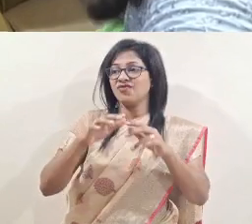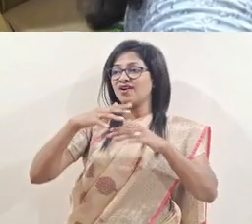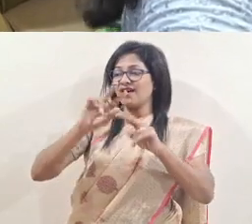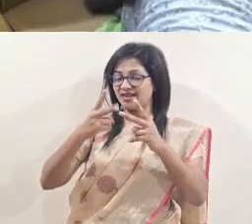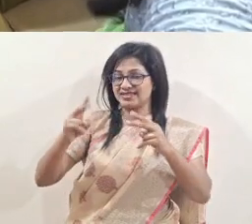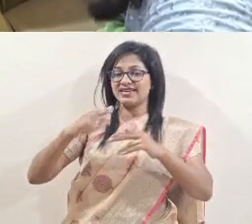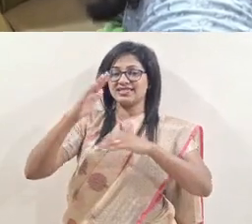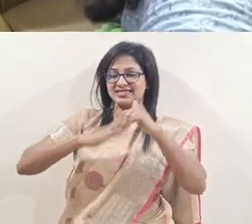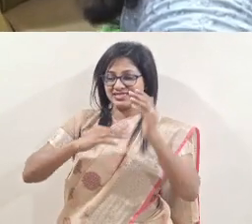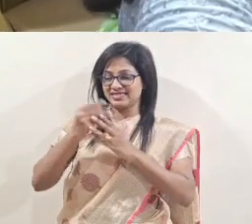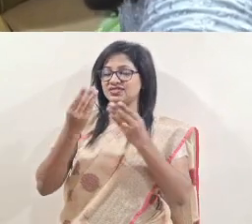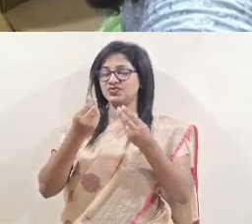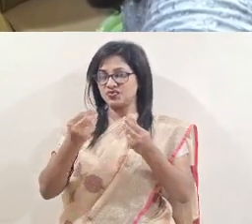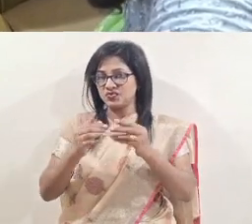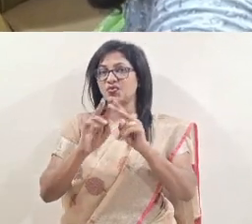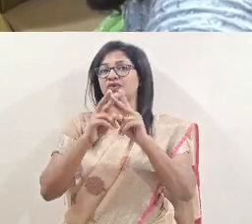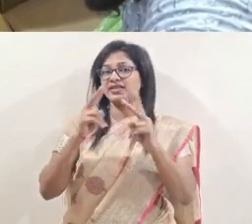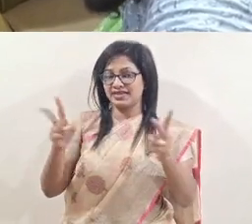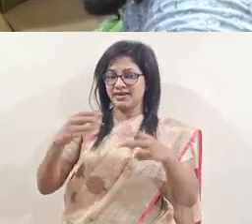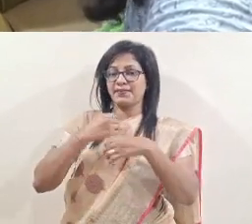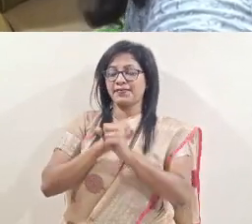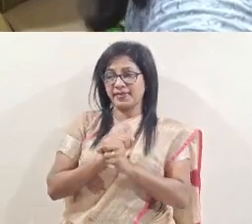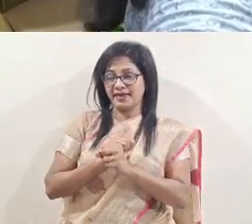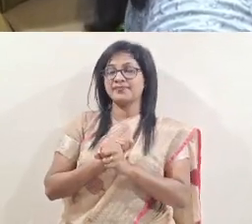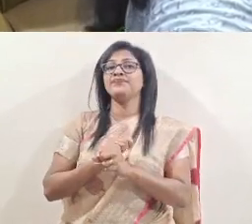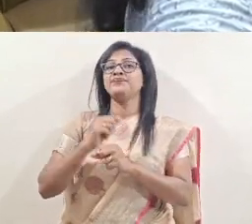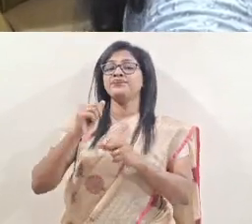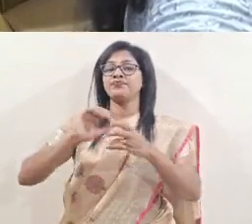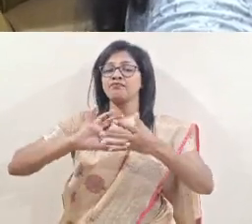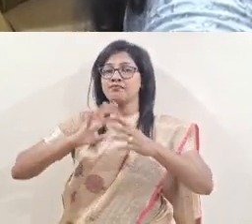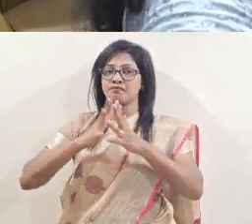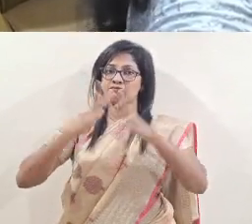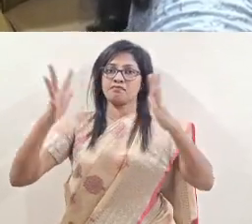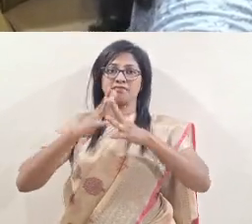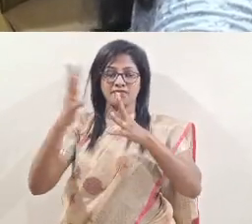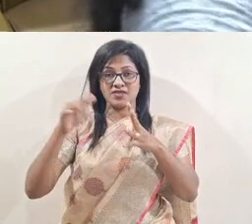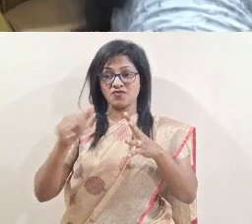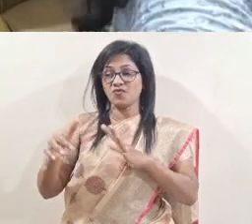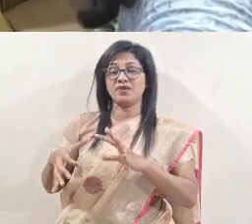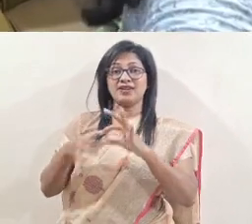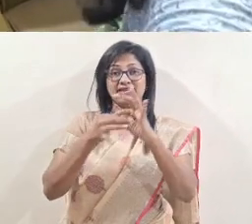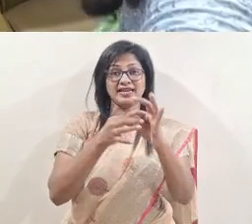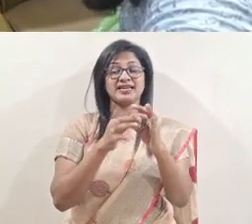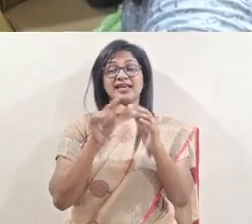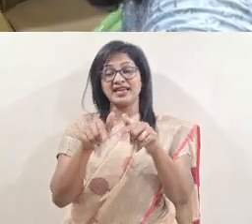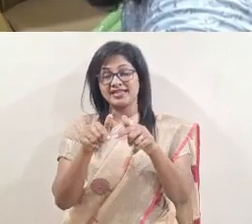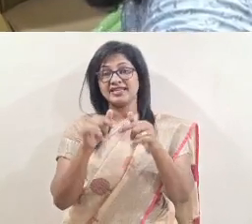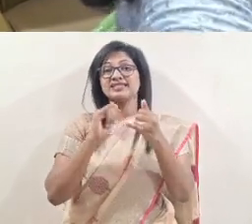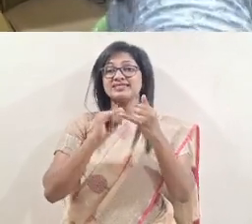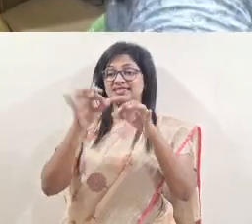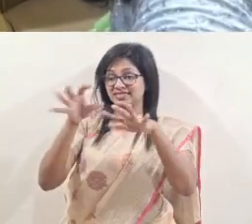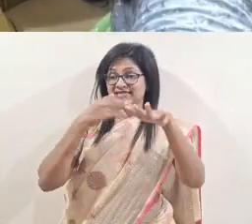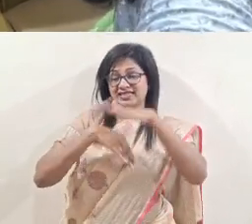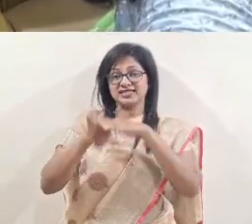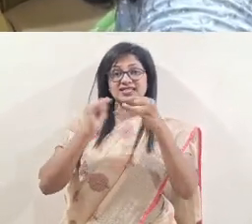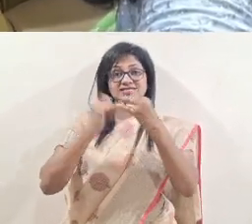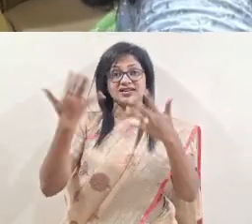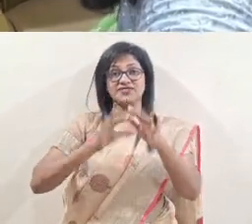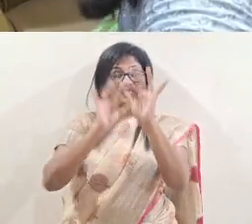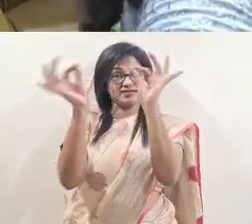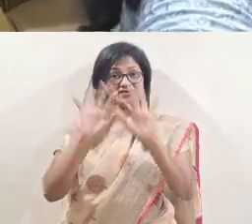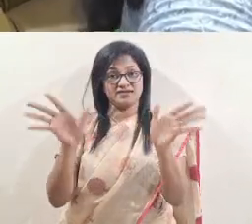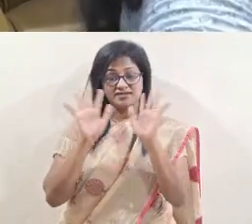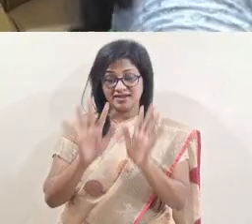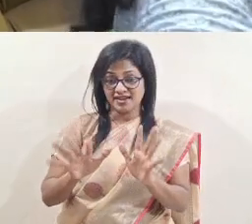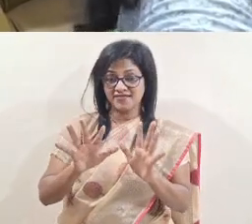solid waste generation increases. So based on this, do we have those facilities in the city to process that waste?